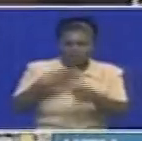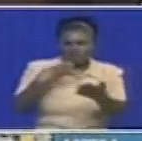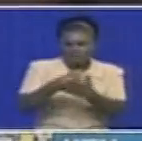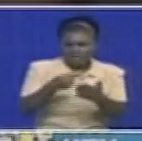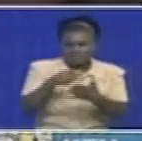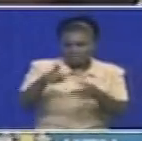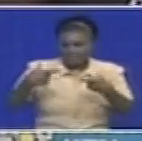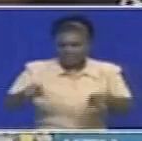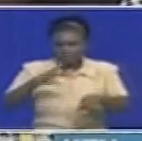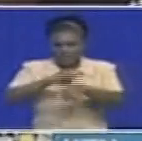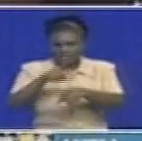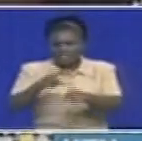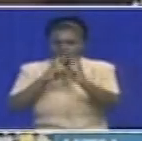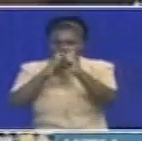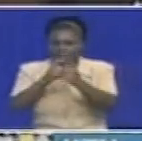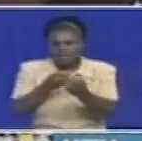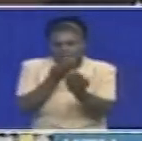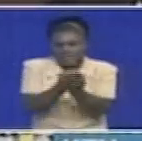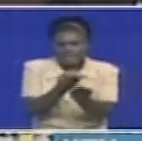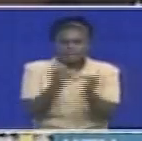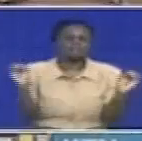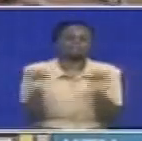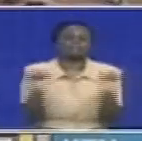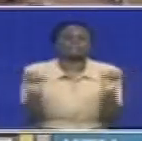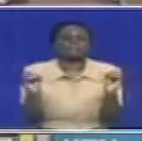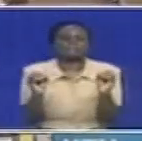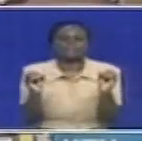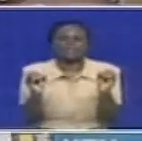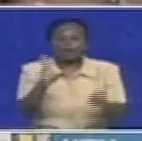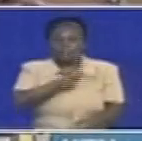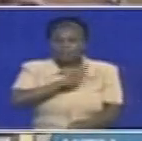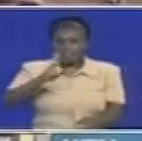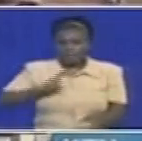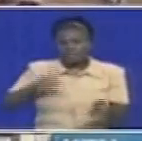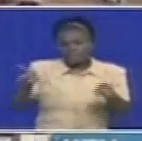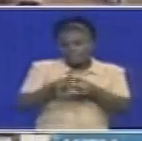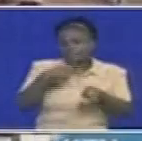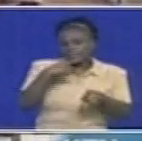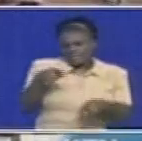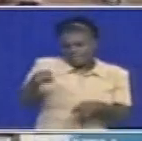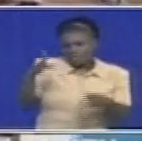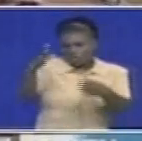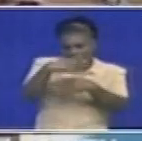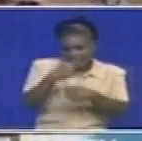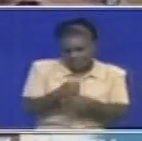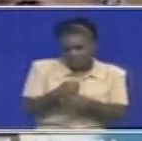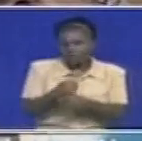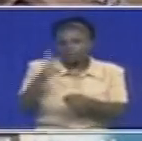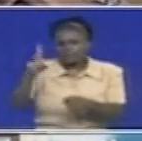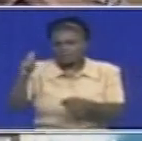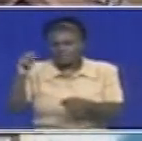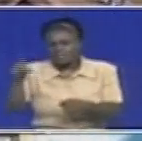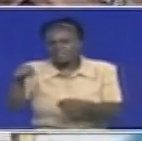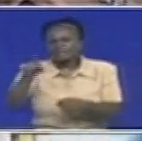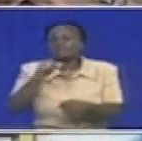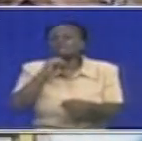allowed to proceed beyond the preliminary evaluation at this point. The board also ruled that Olive Telecommunications PVT Limited was